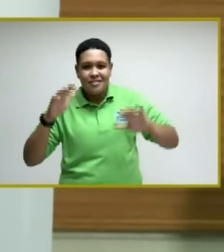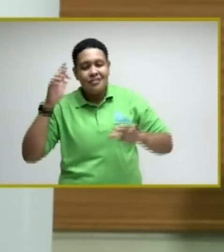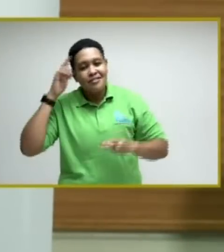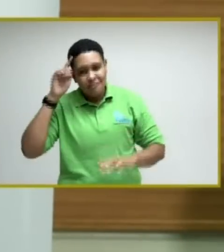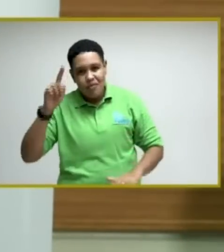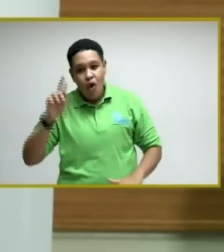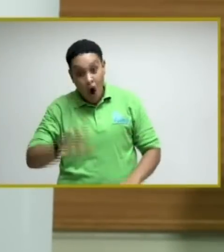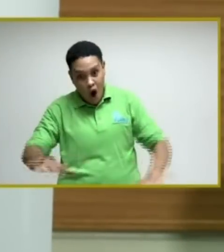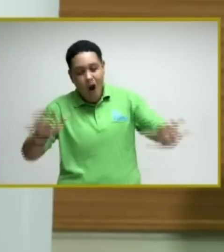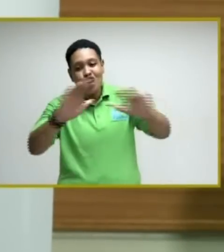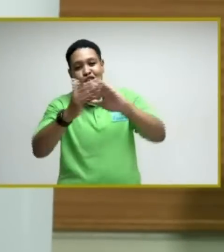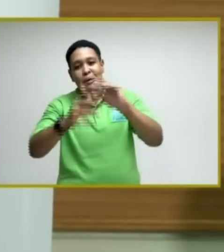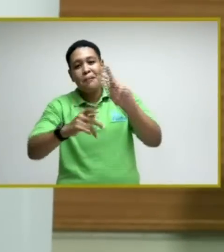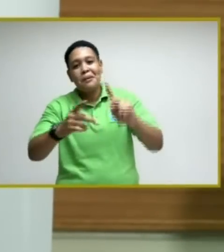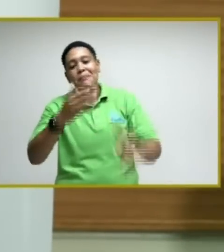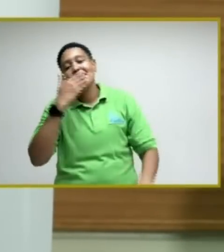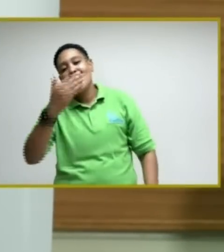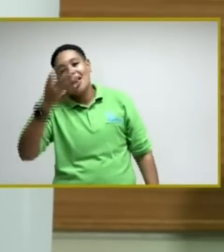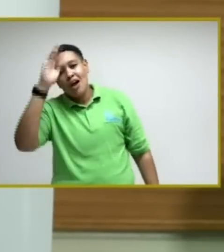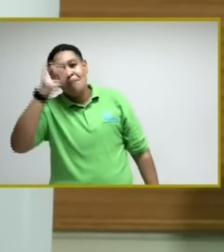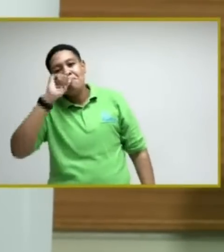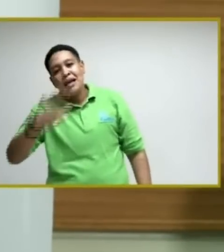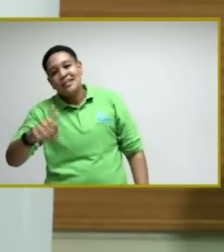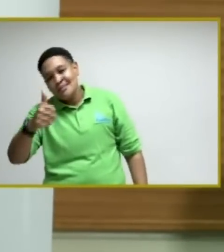of all of us. Thank you very much. God bless.